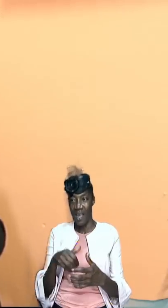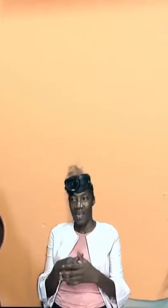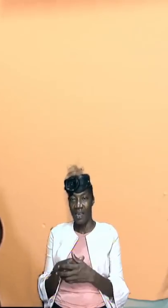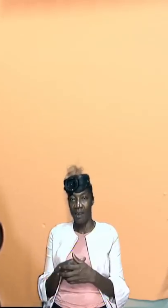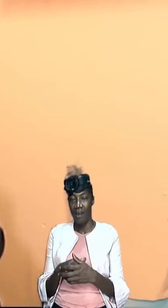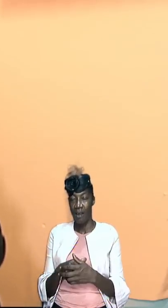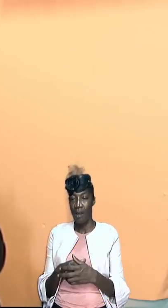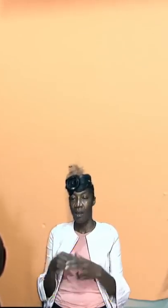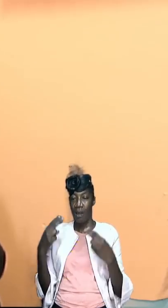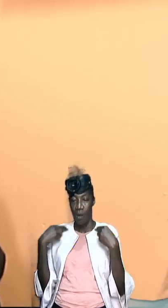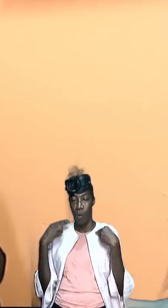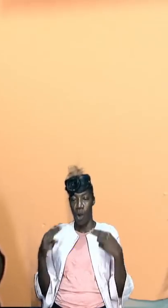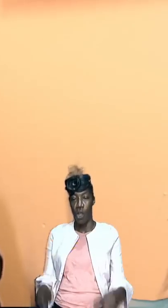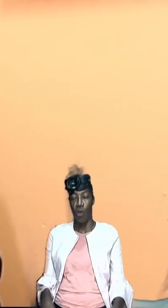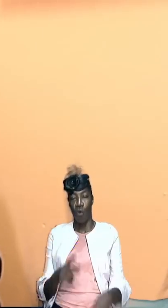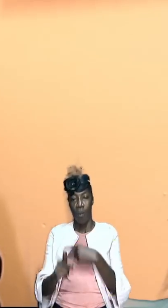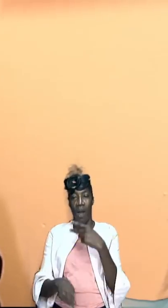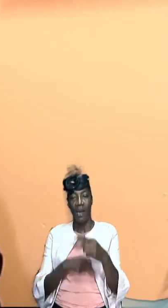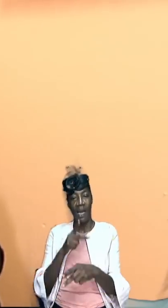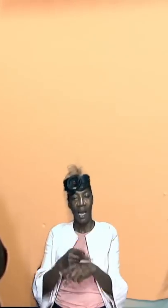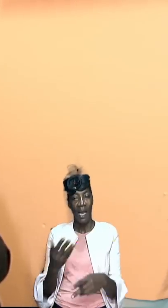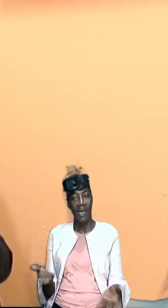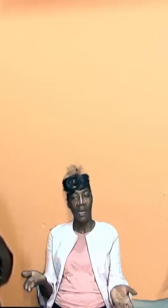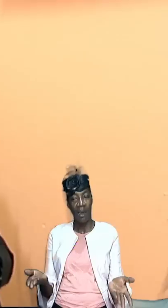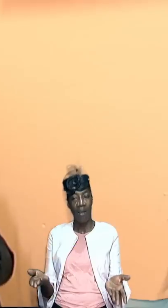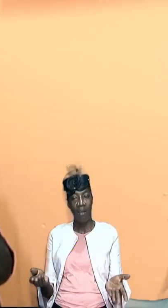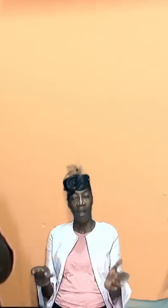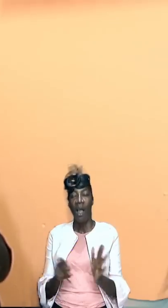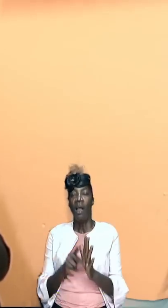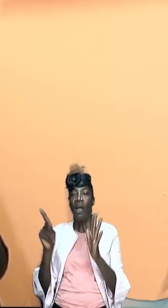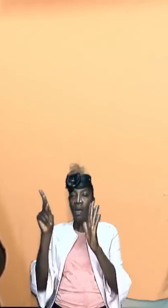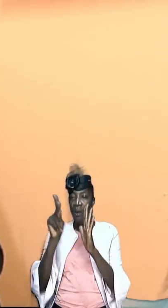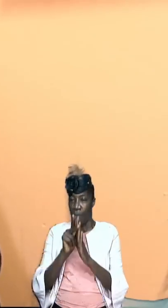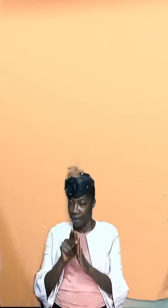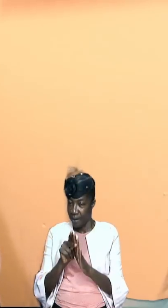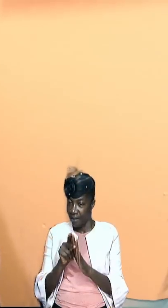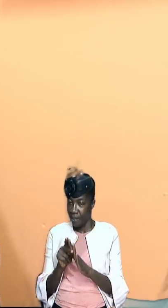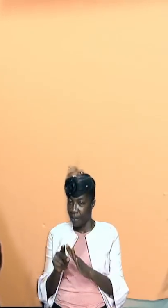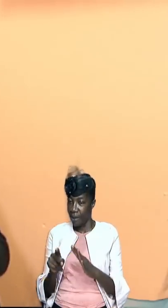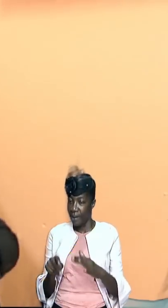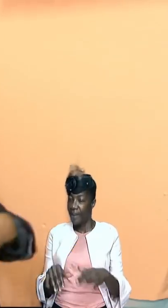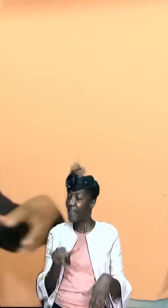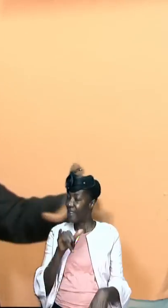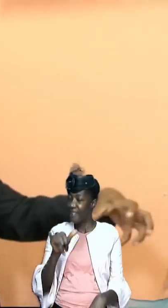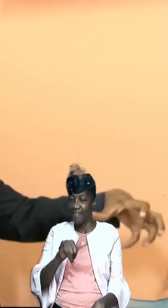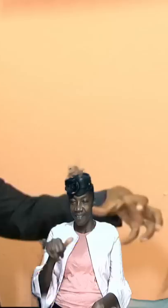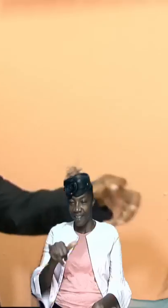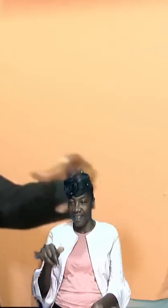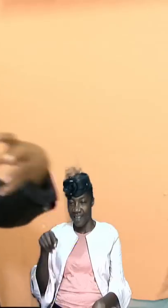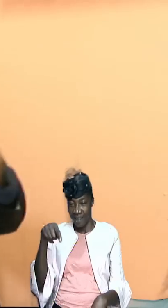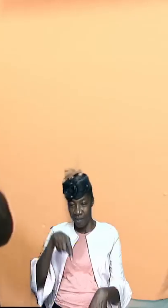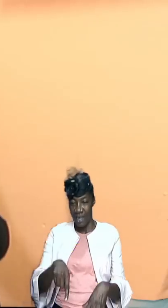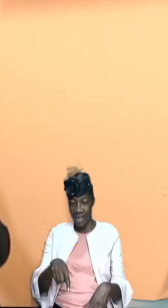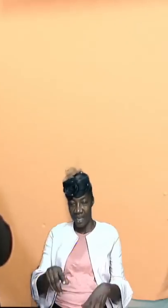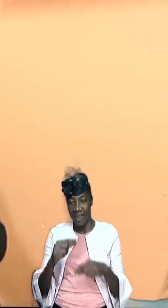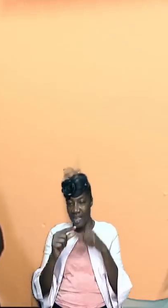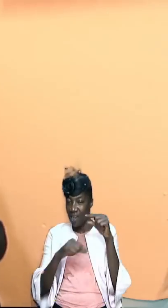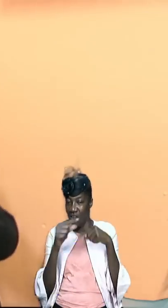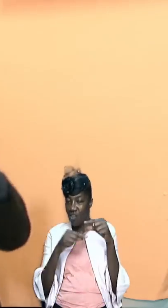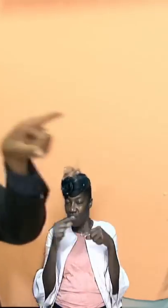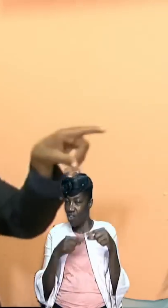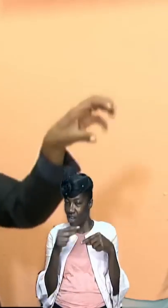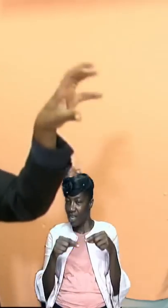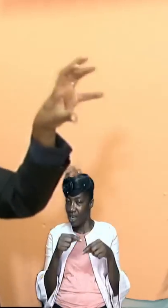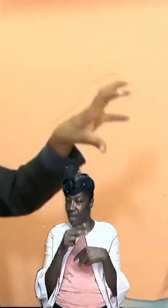where humankind is concerned, the principle applies the same in the gene pool that